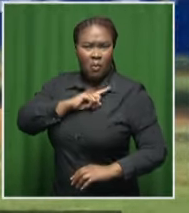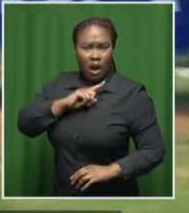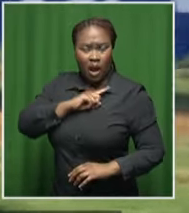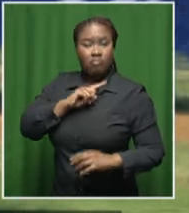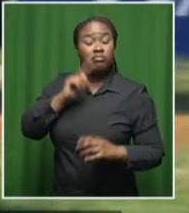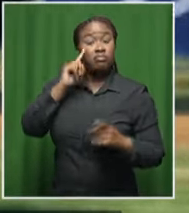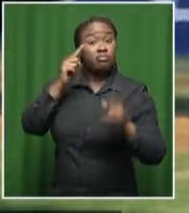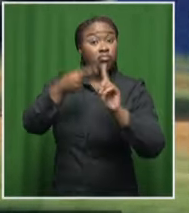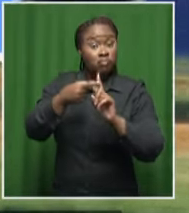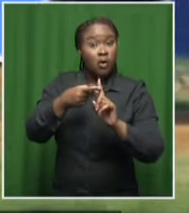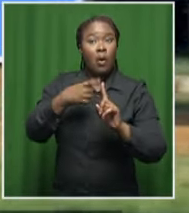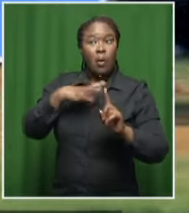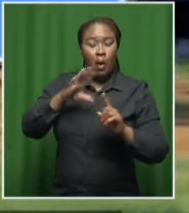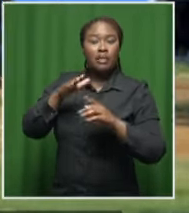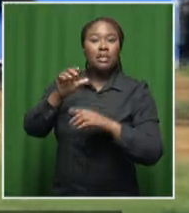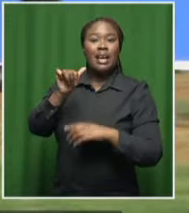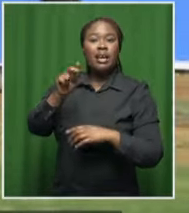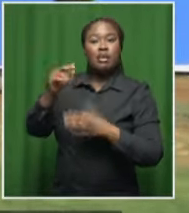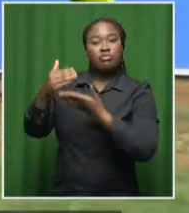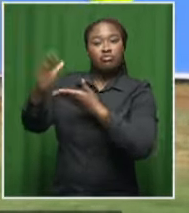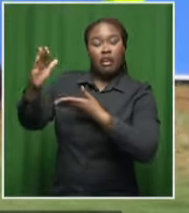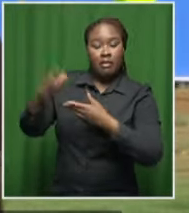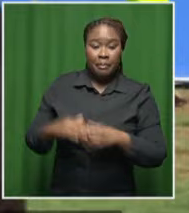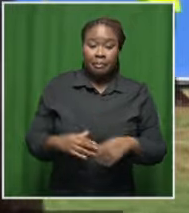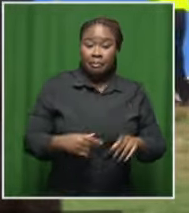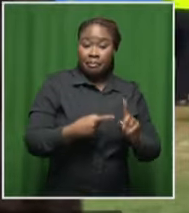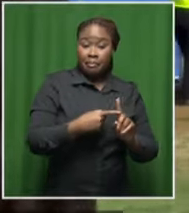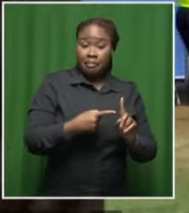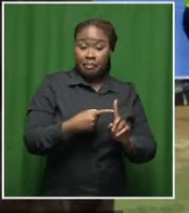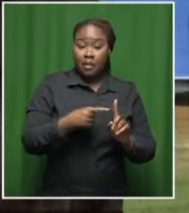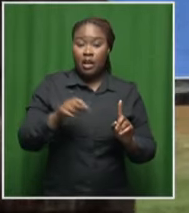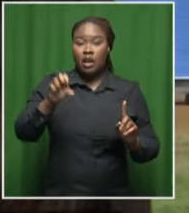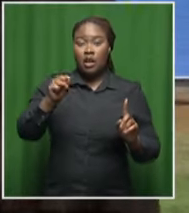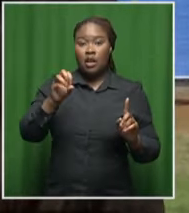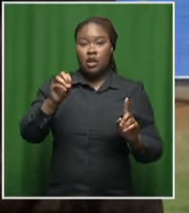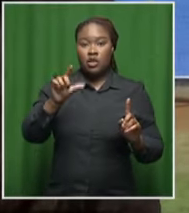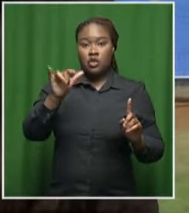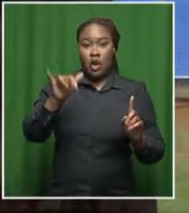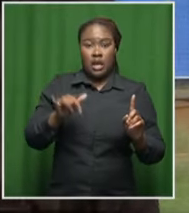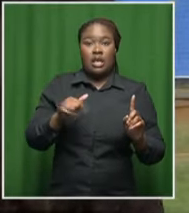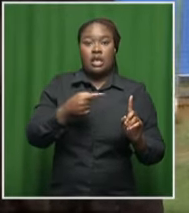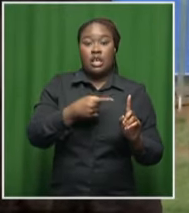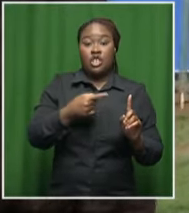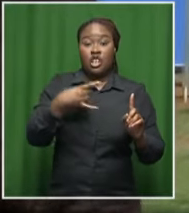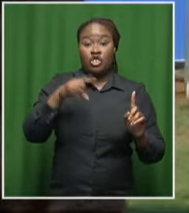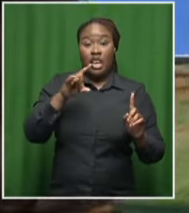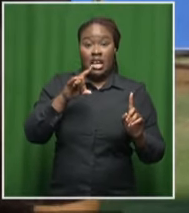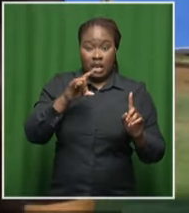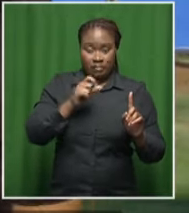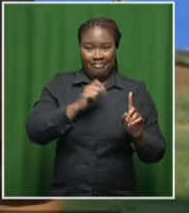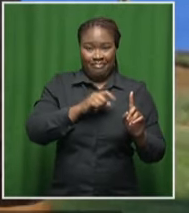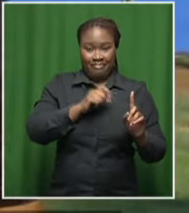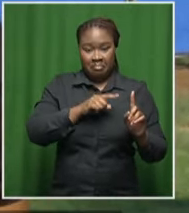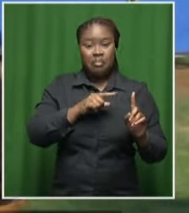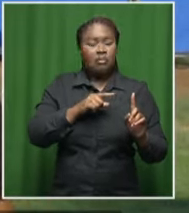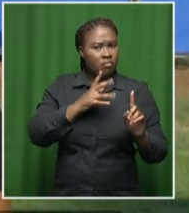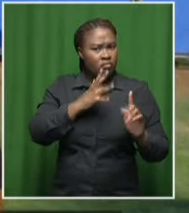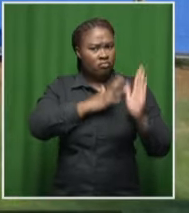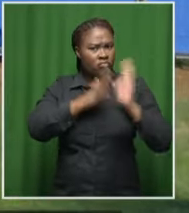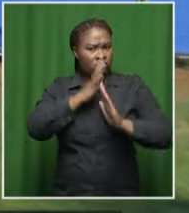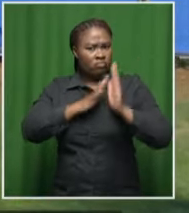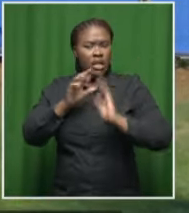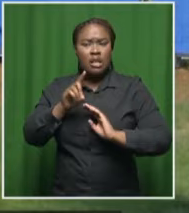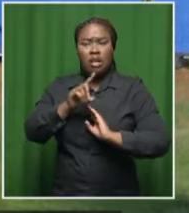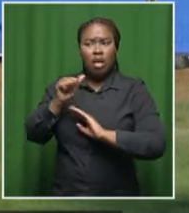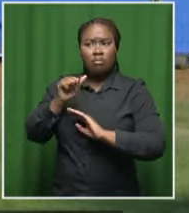DA, Solly Malatsi, here at Church Square ahead of this, what the DA is terming this historic march to union buildings.